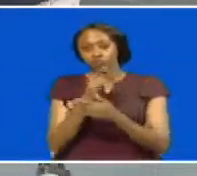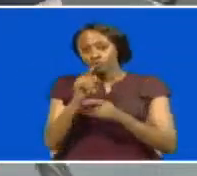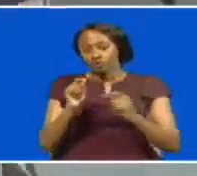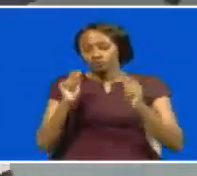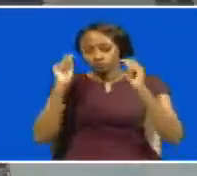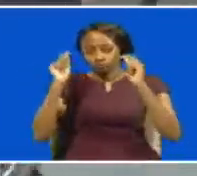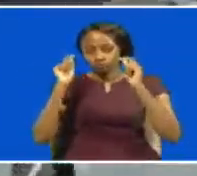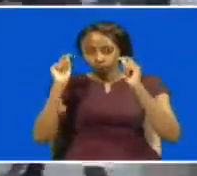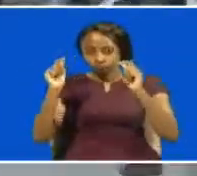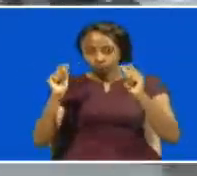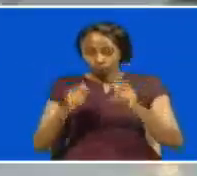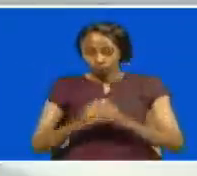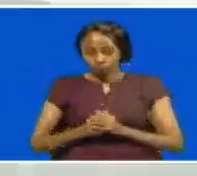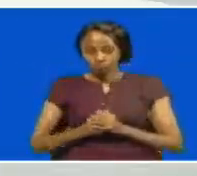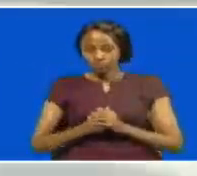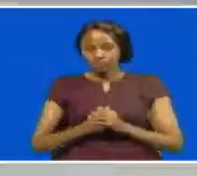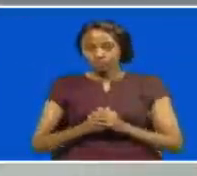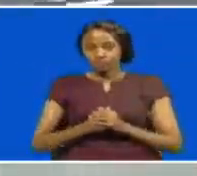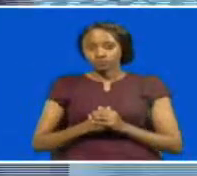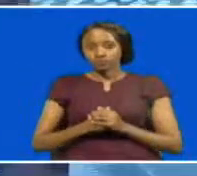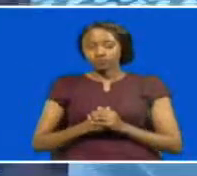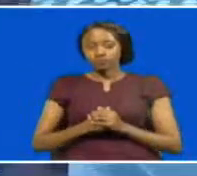Elvis Kosgei, KT News.